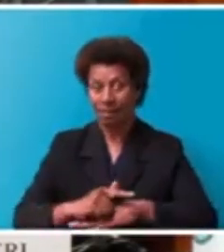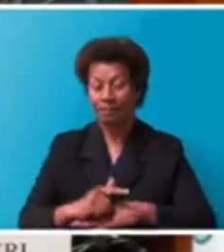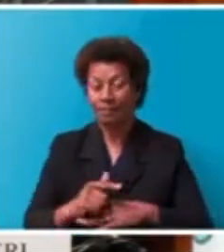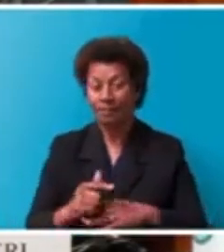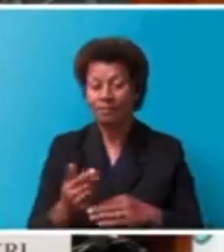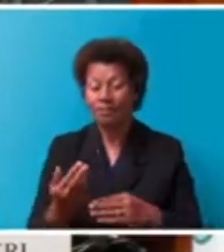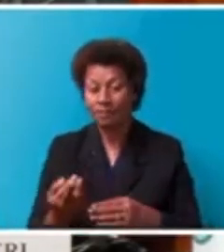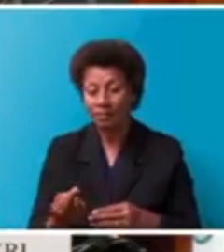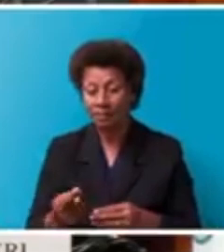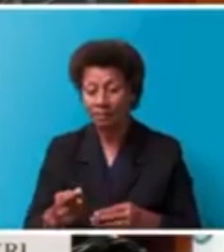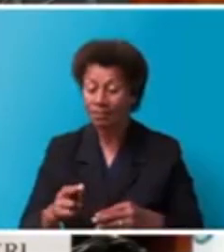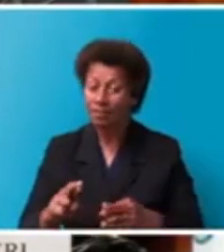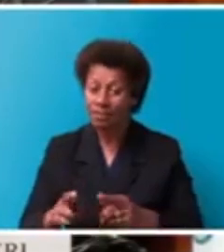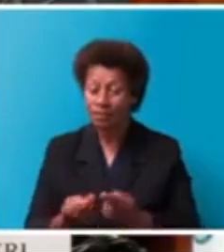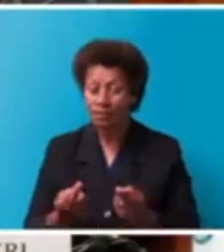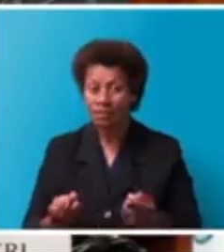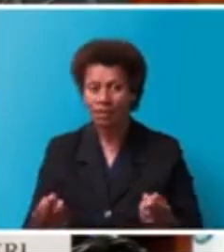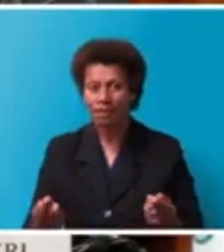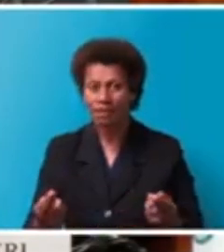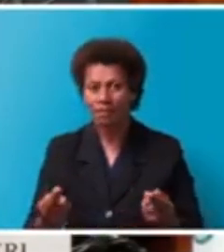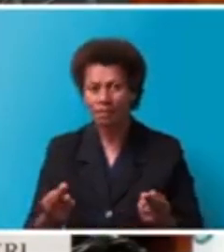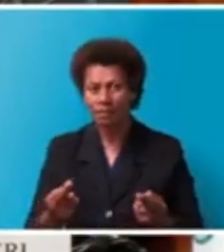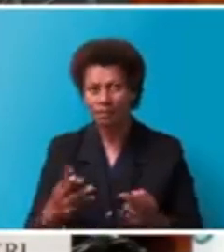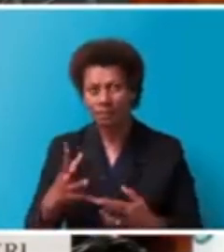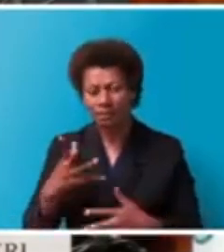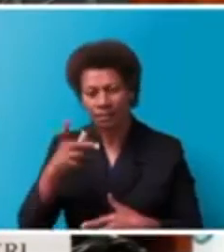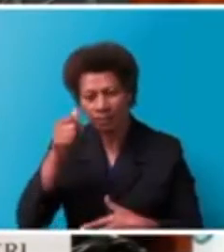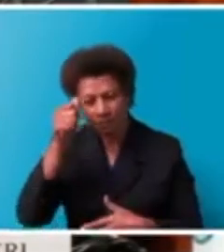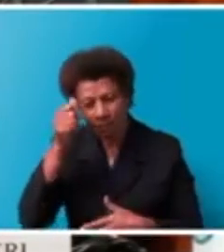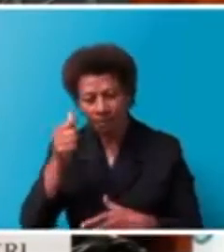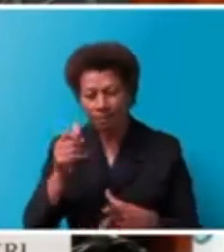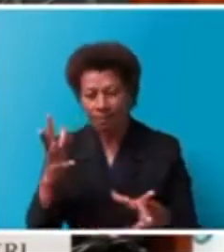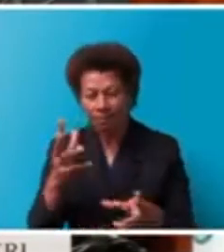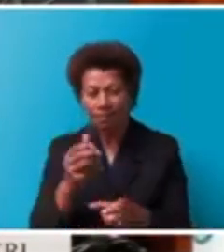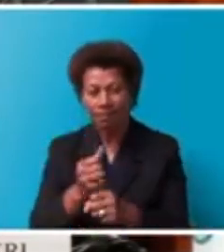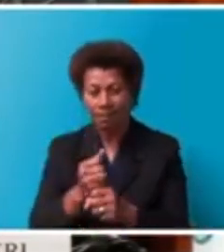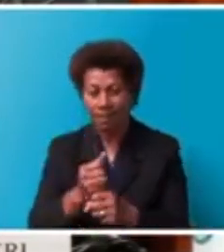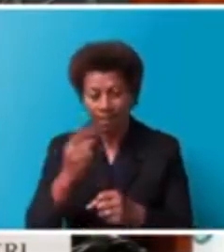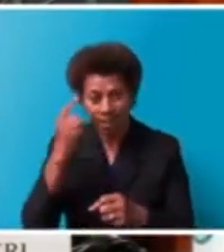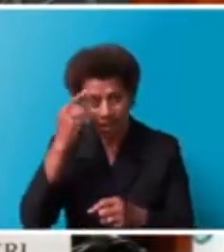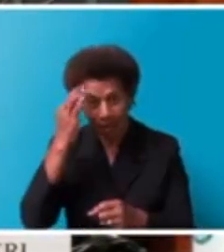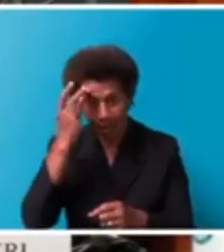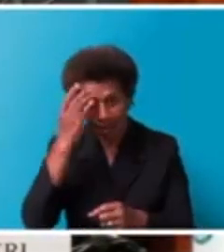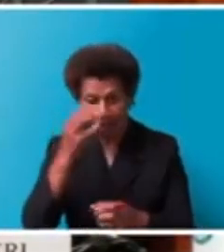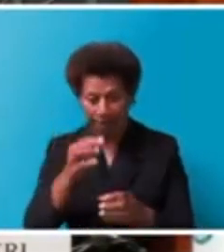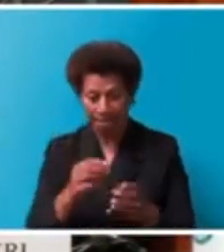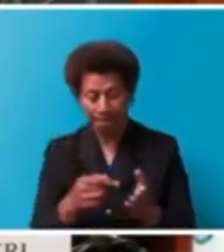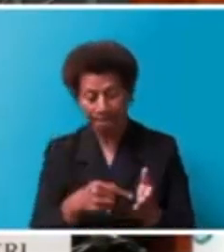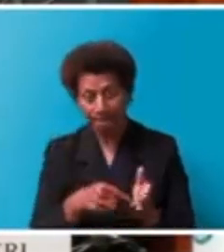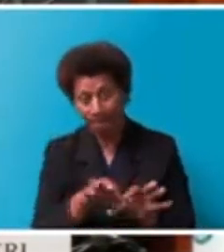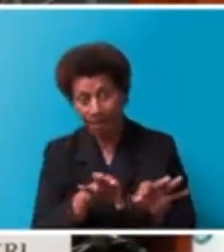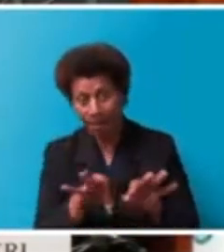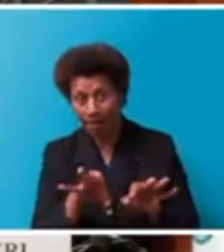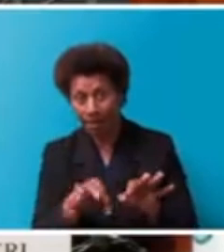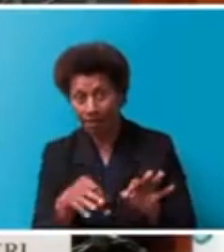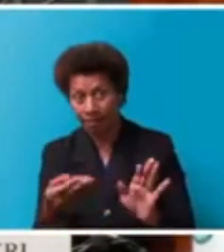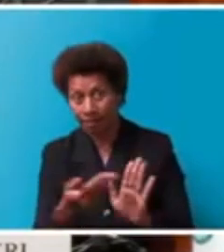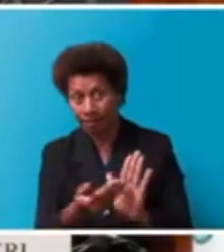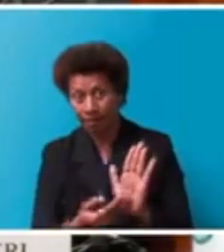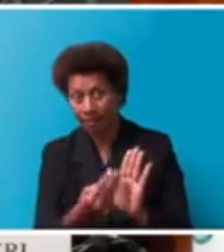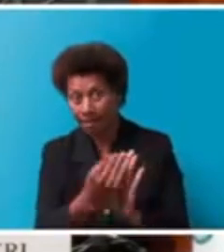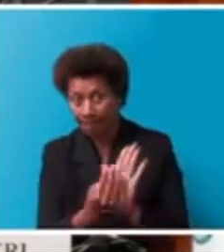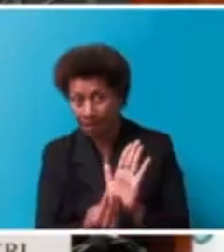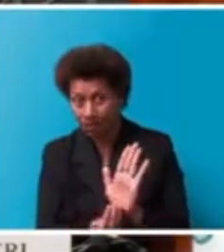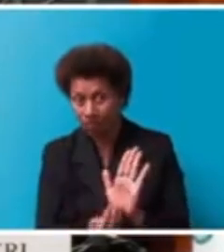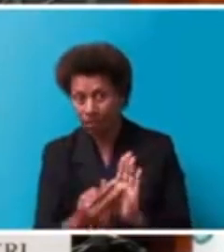improve, innovate, think, strategize, and align with our annual plans and our budgeted programs. This